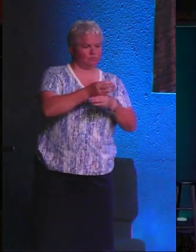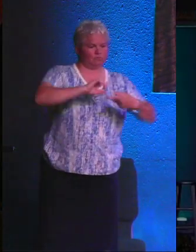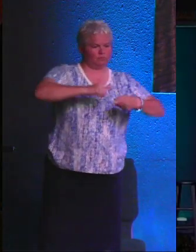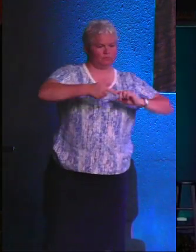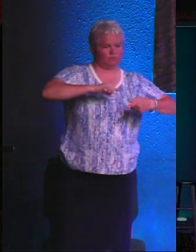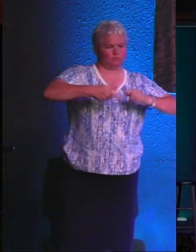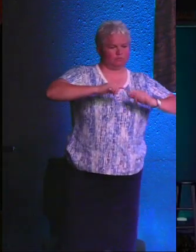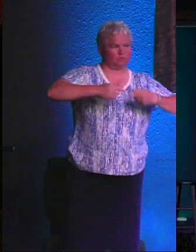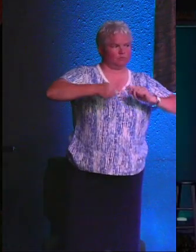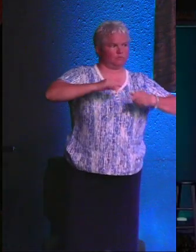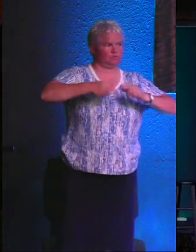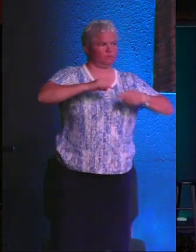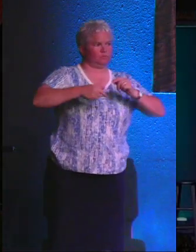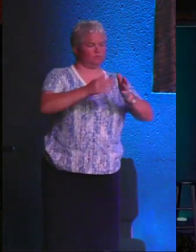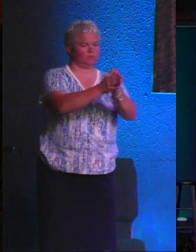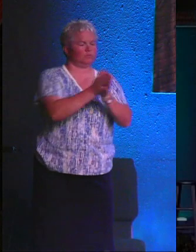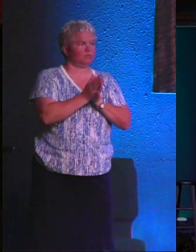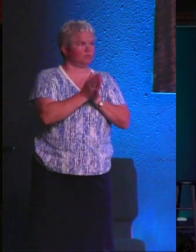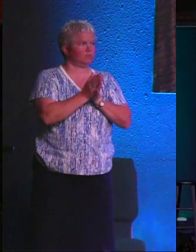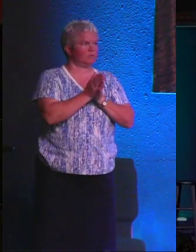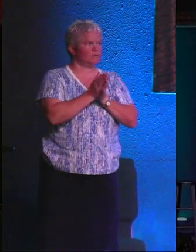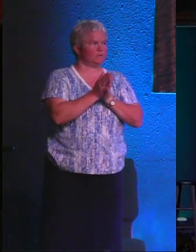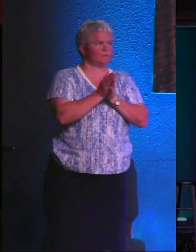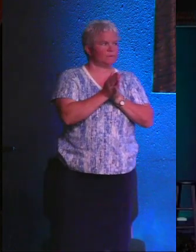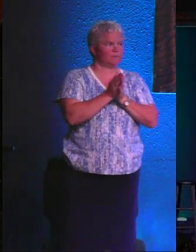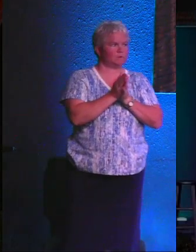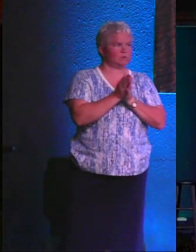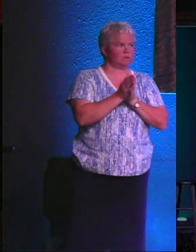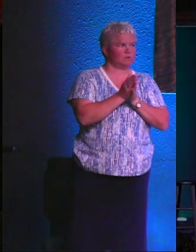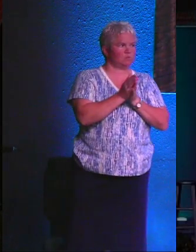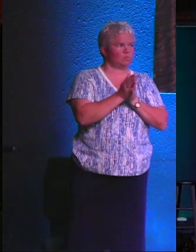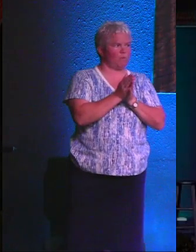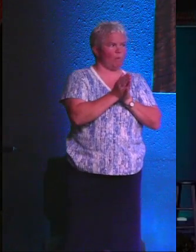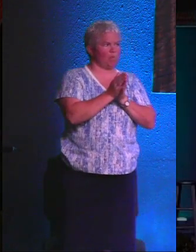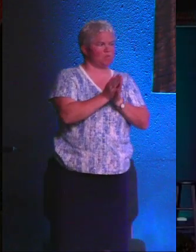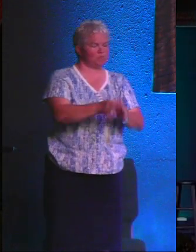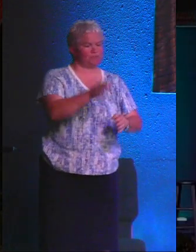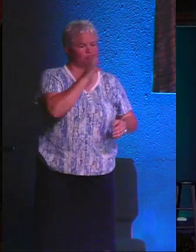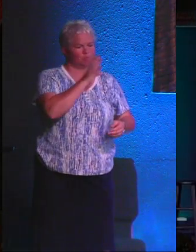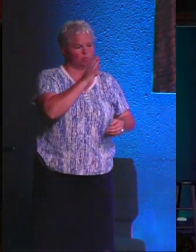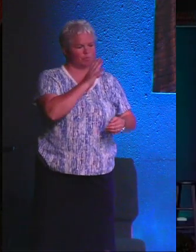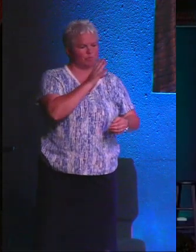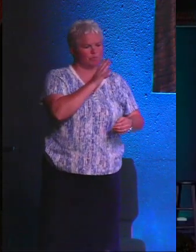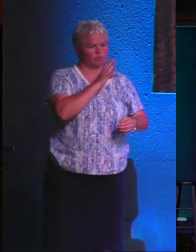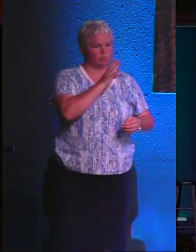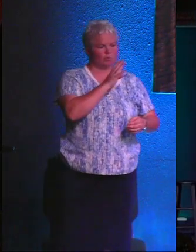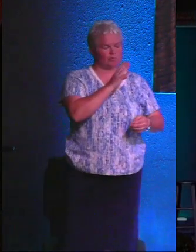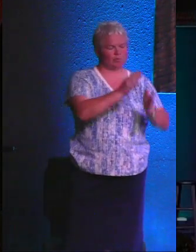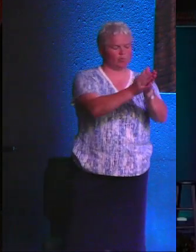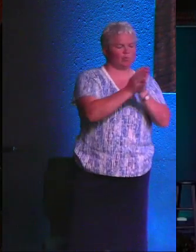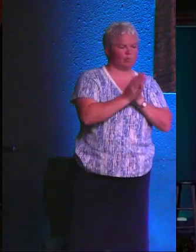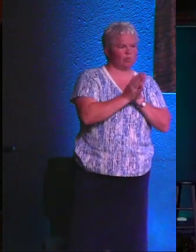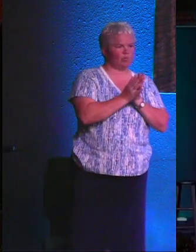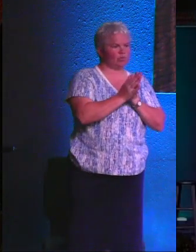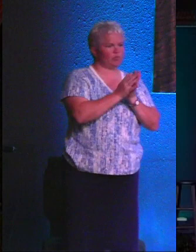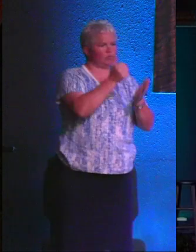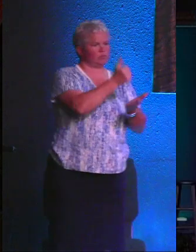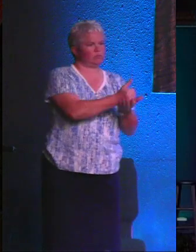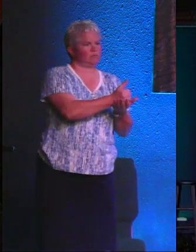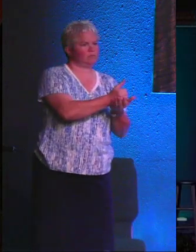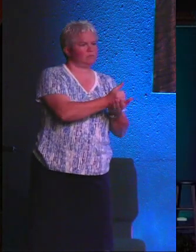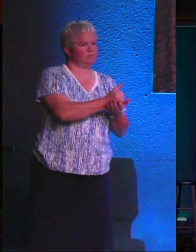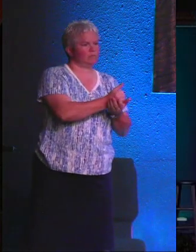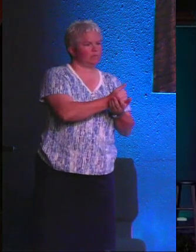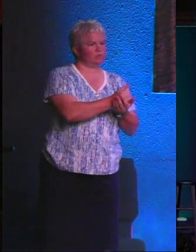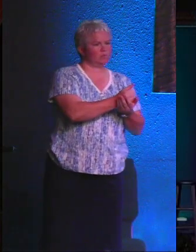is hurting, and we got the answer. So we need to start speaking and extending that answer. Amen. We